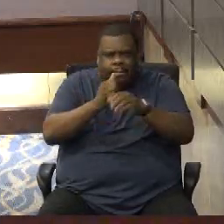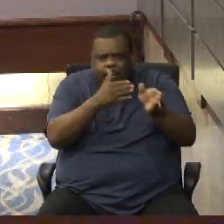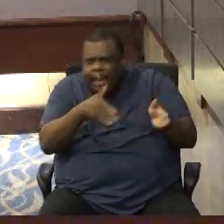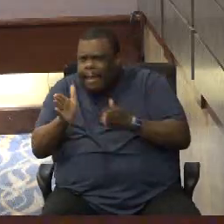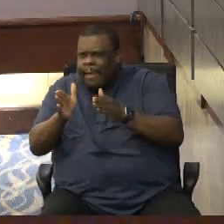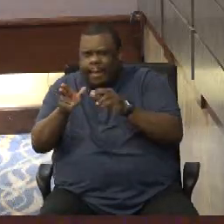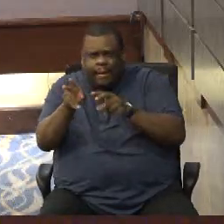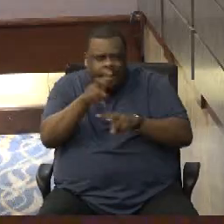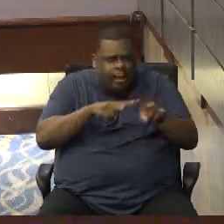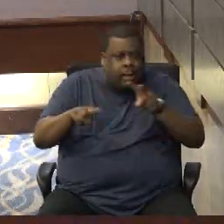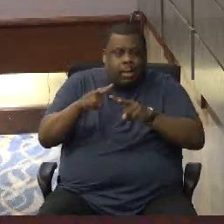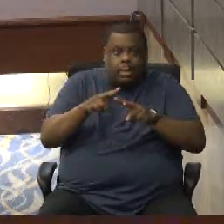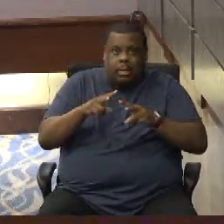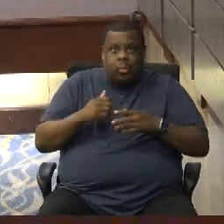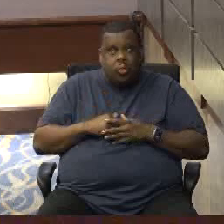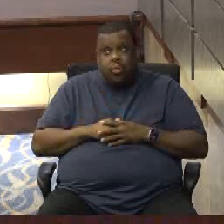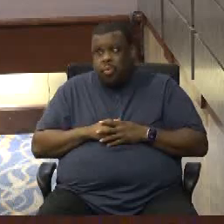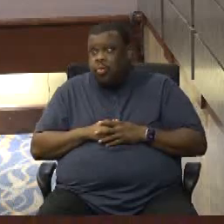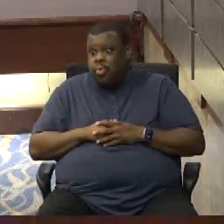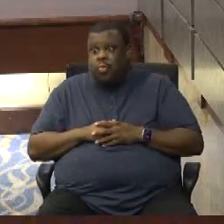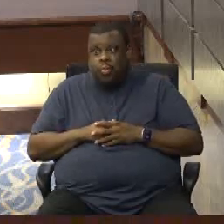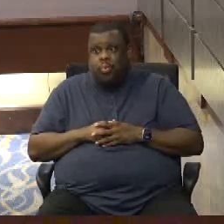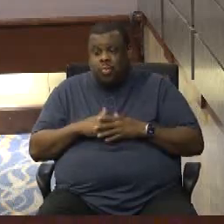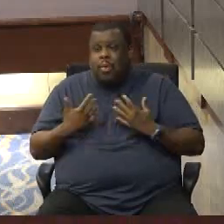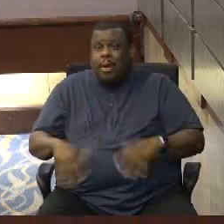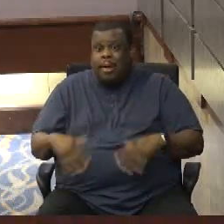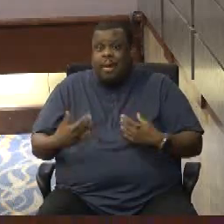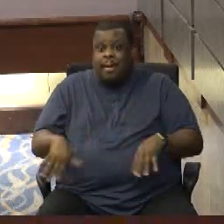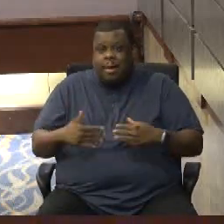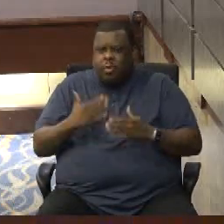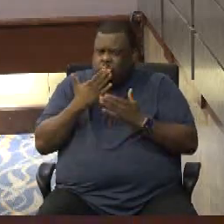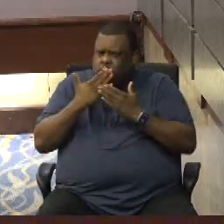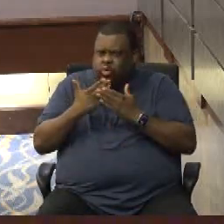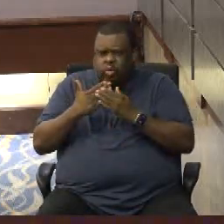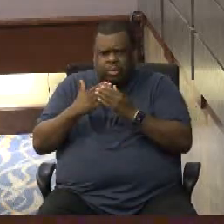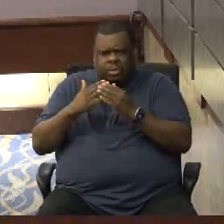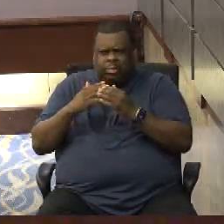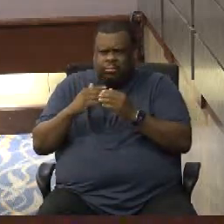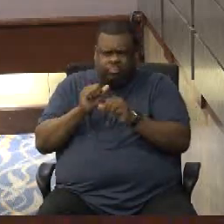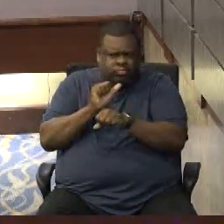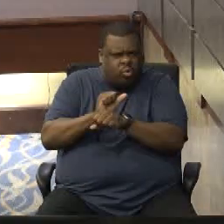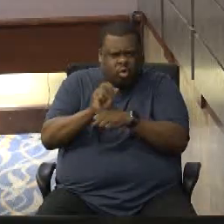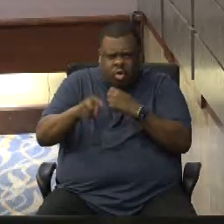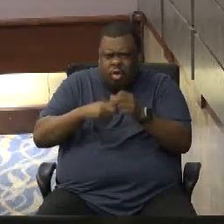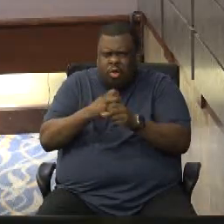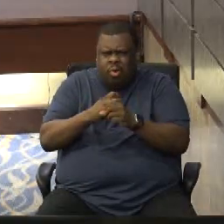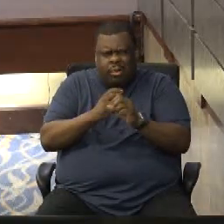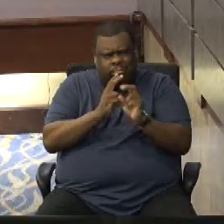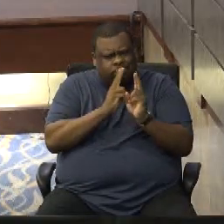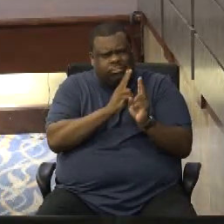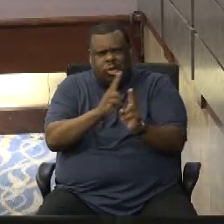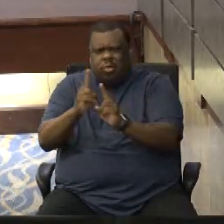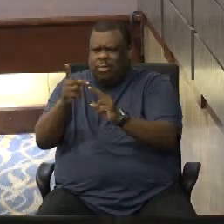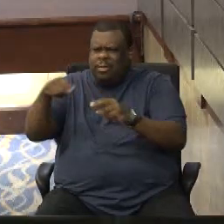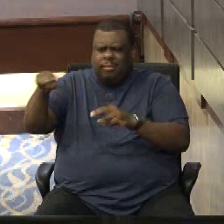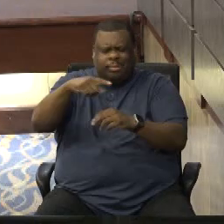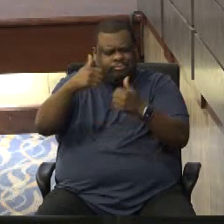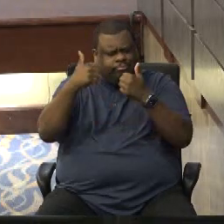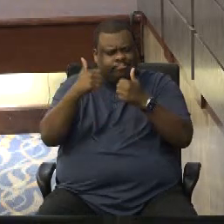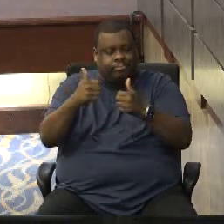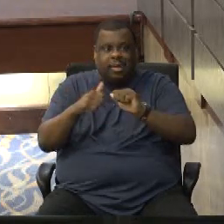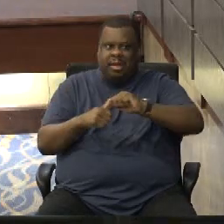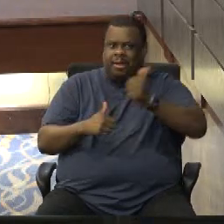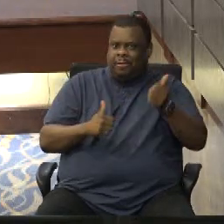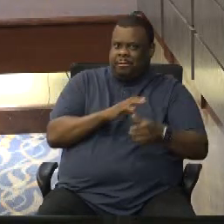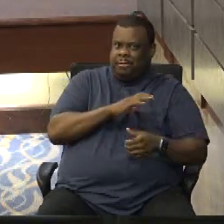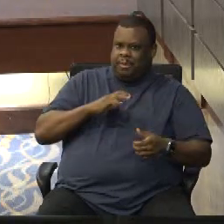emotional and very profound moment. And I'm grateful for our fellow council member and her leadership in this effort as well. Thank you, Josh. Thank you. Yep, Thank you. I agree. I